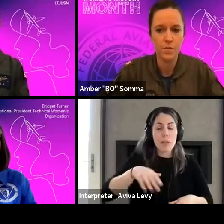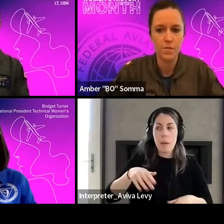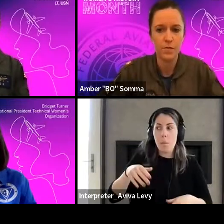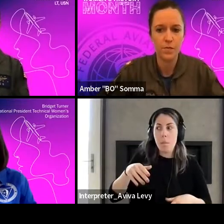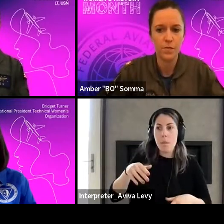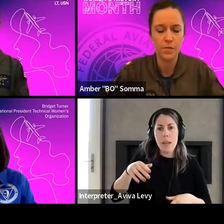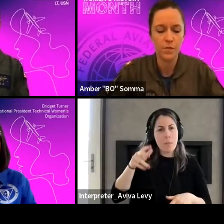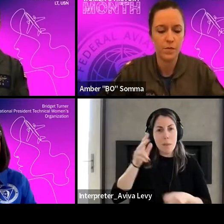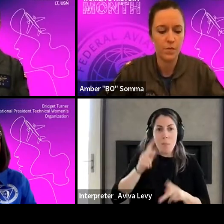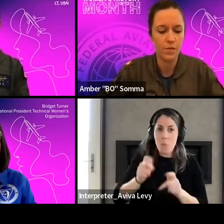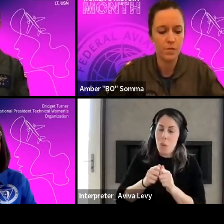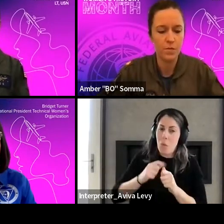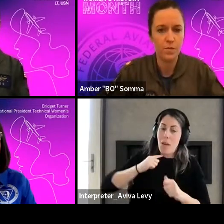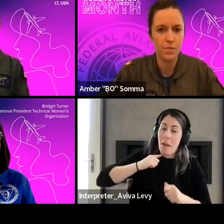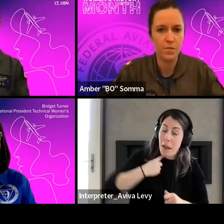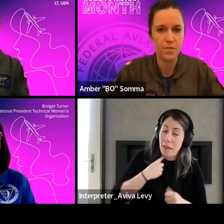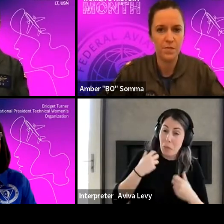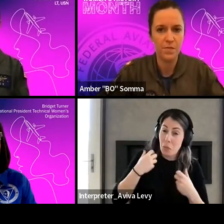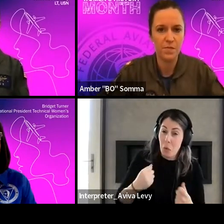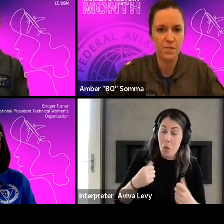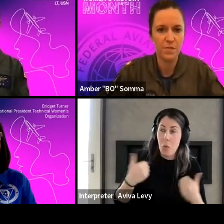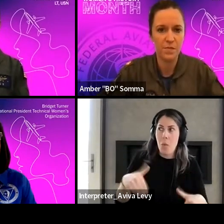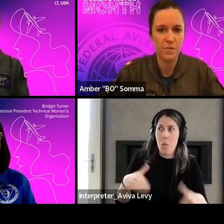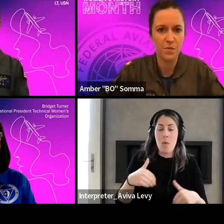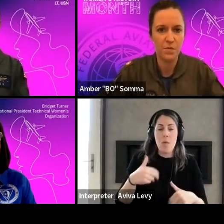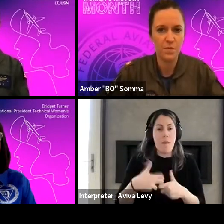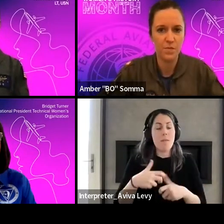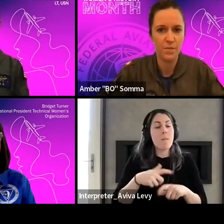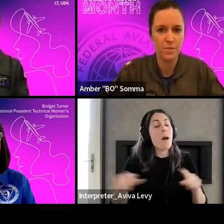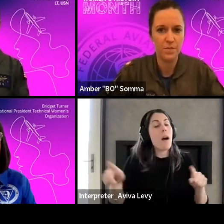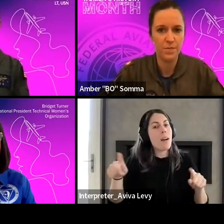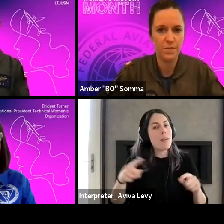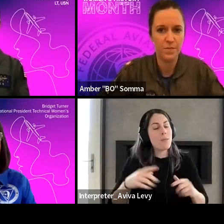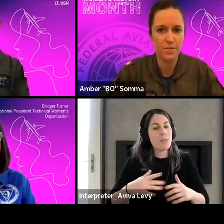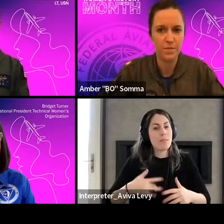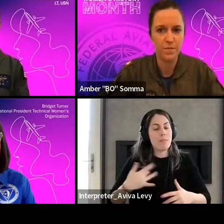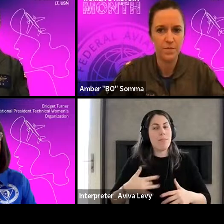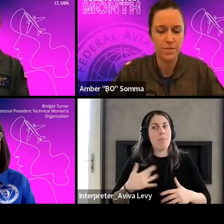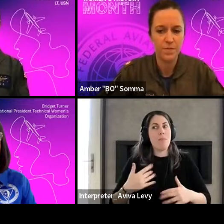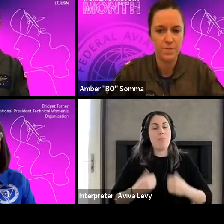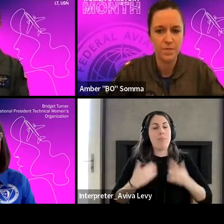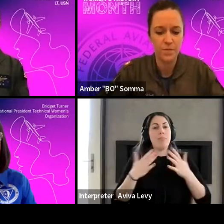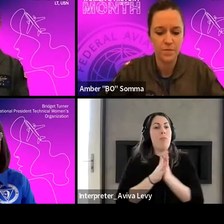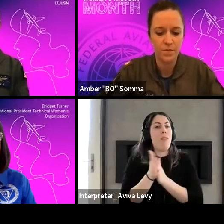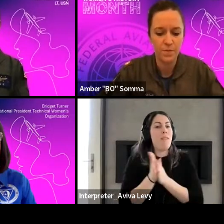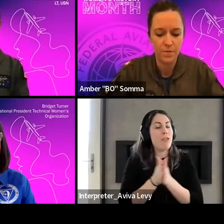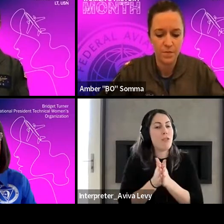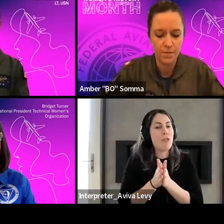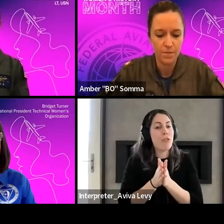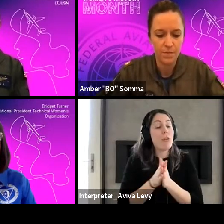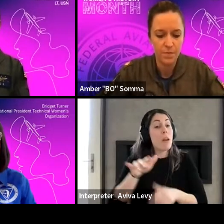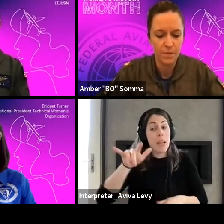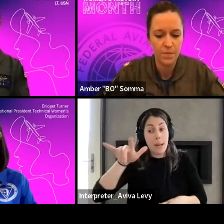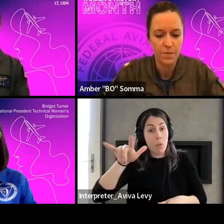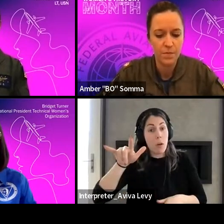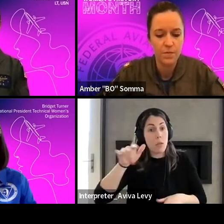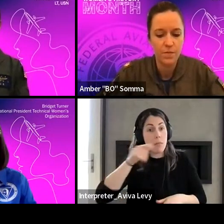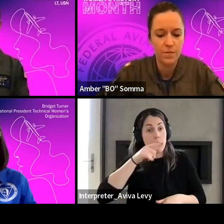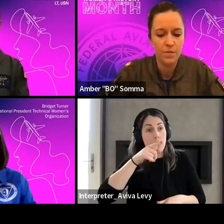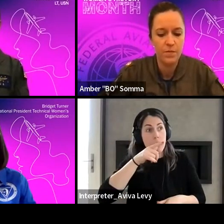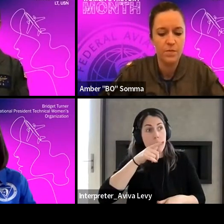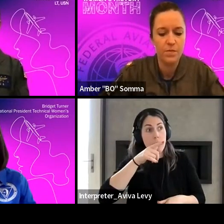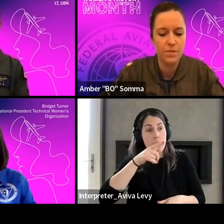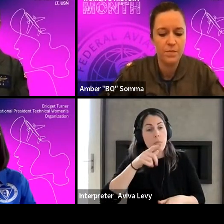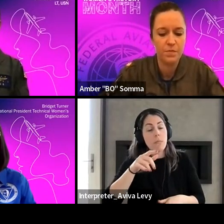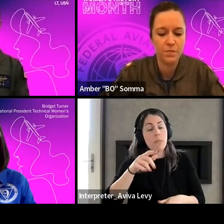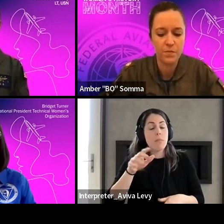accents. It was super cool. And it was also just super motivational because our foreign militaries had a lot of women as well. And we could